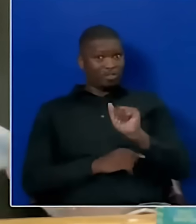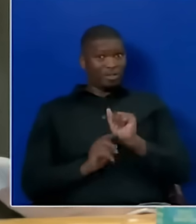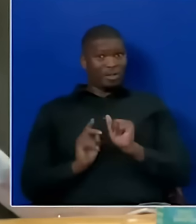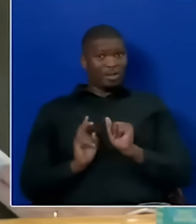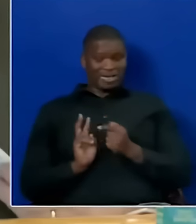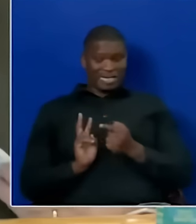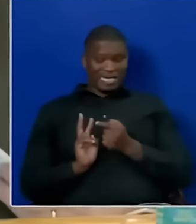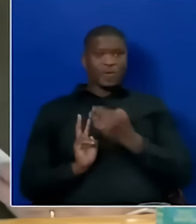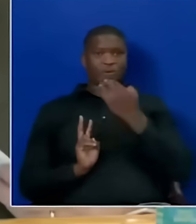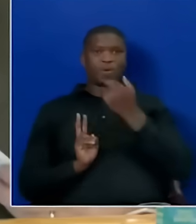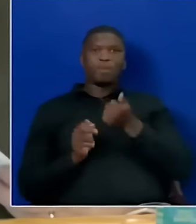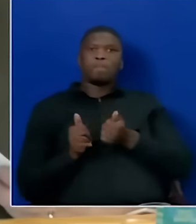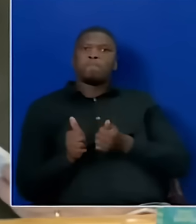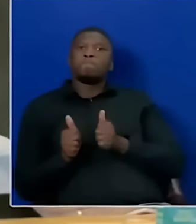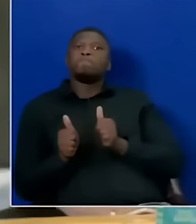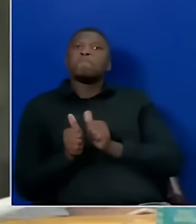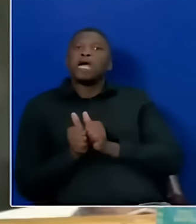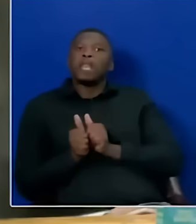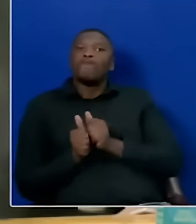of